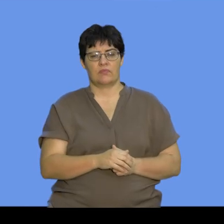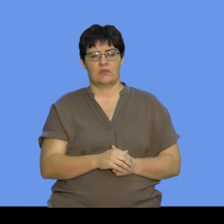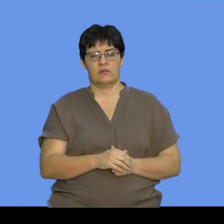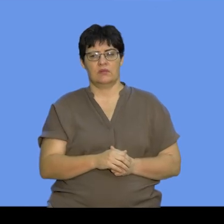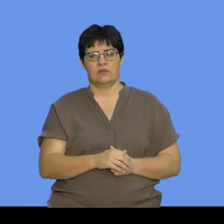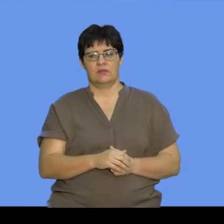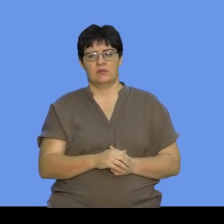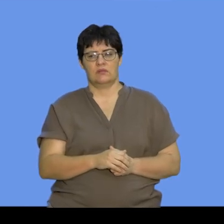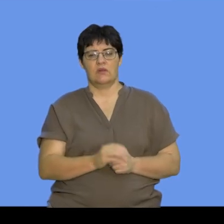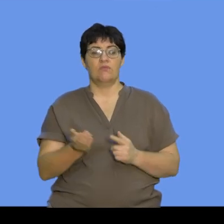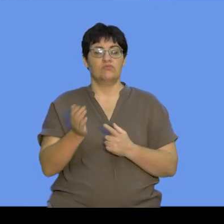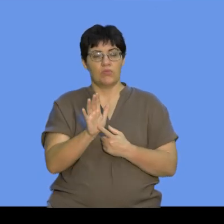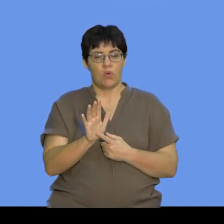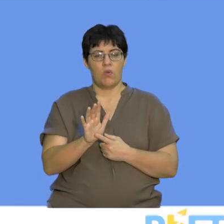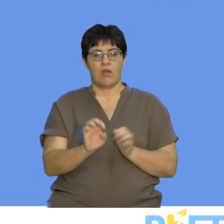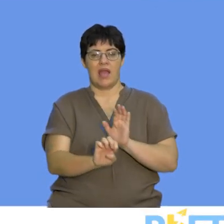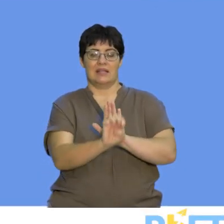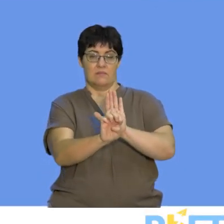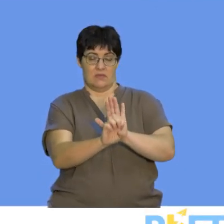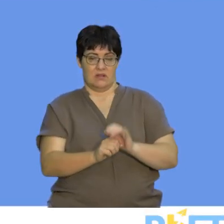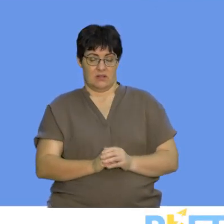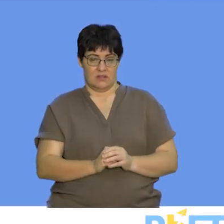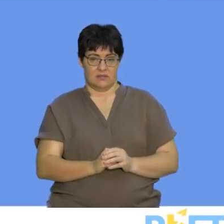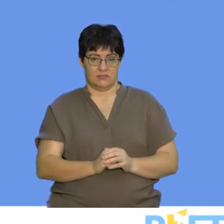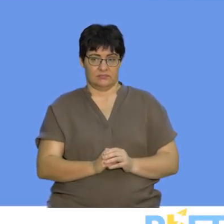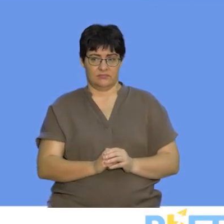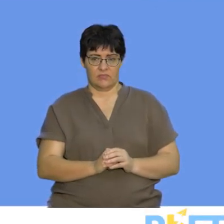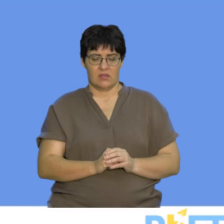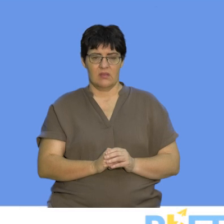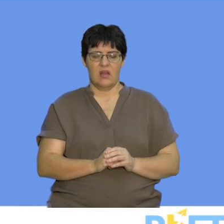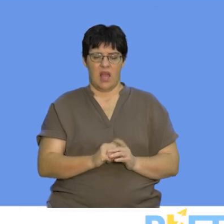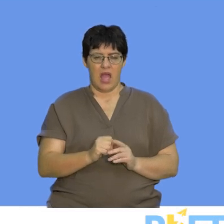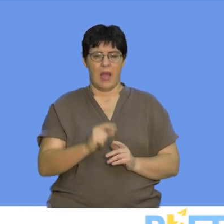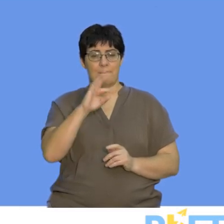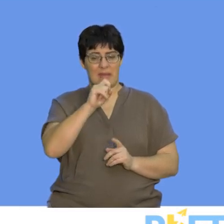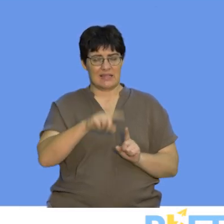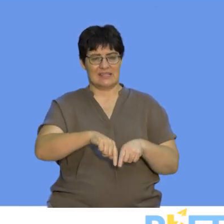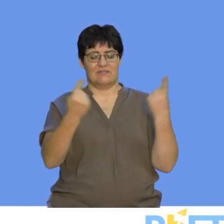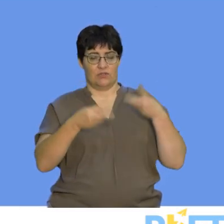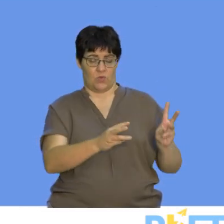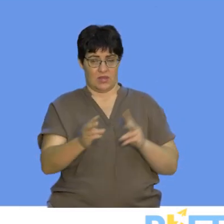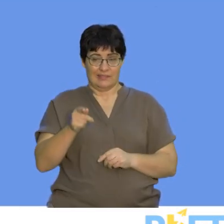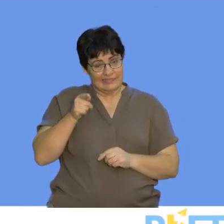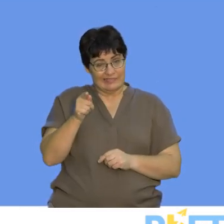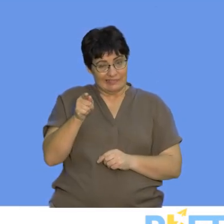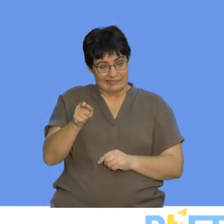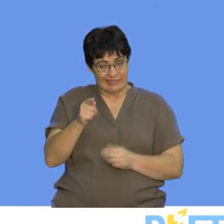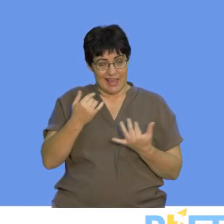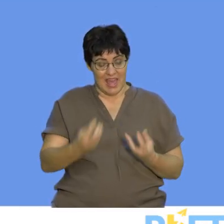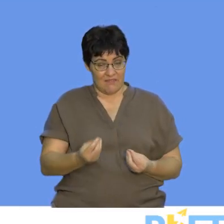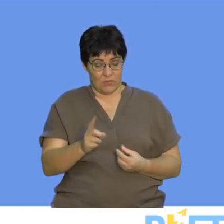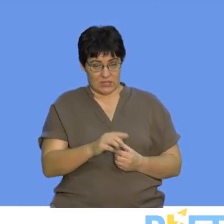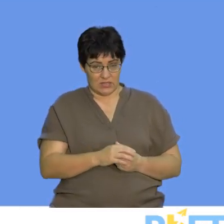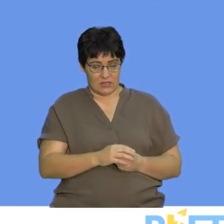this simulation, which actually shows us the different forms of matter. Now, in this case, we've got